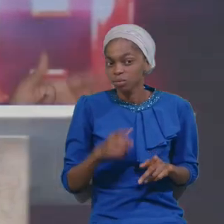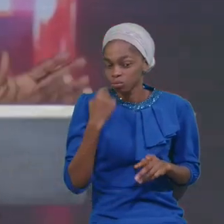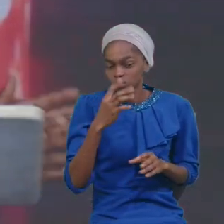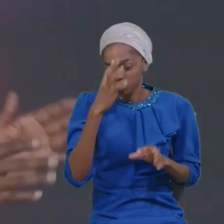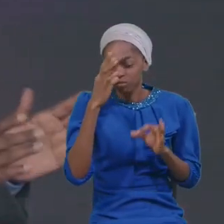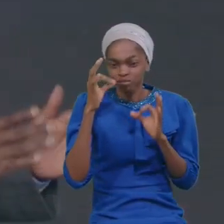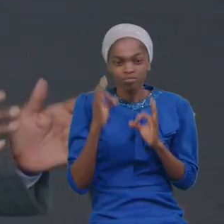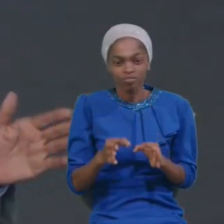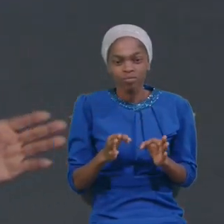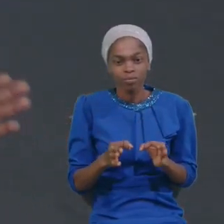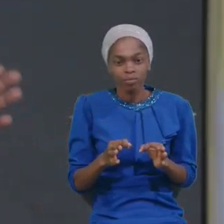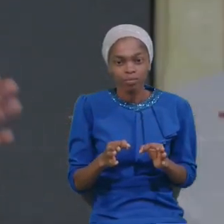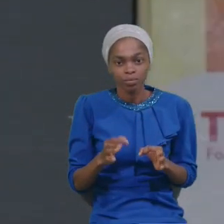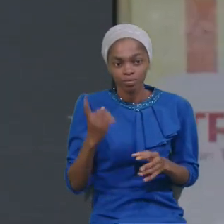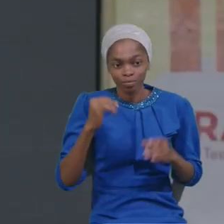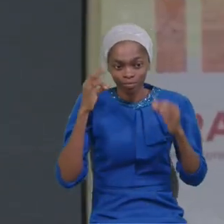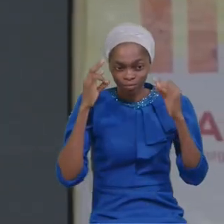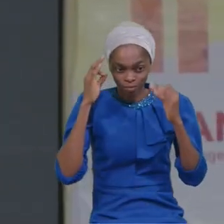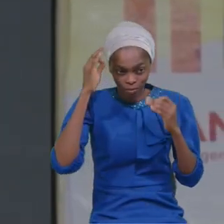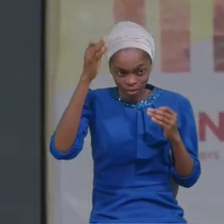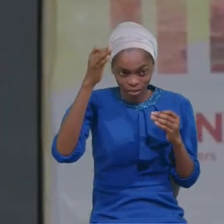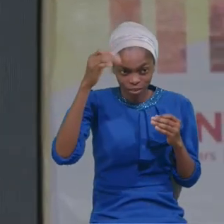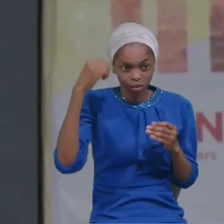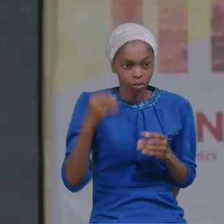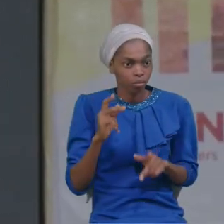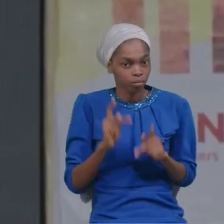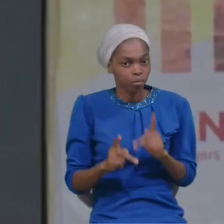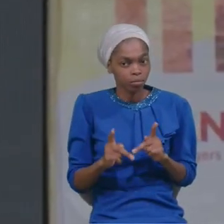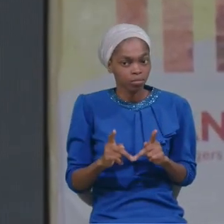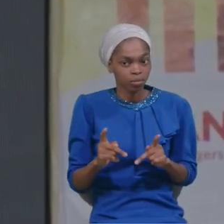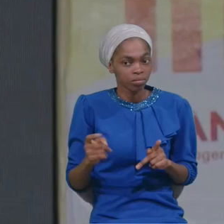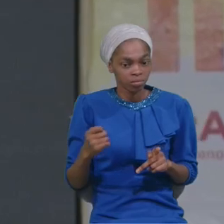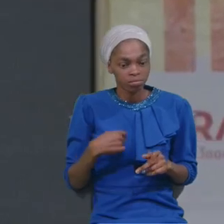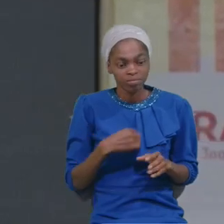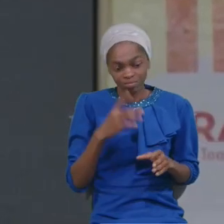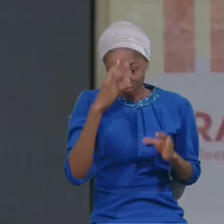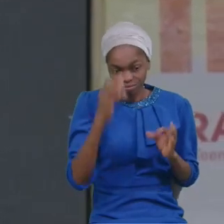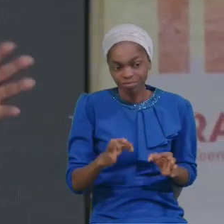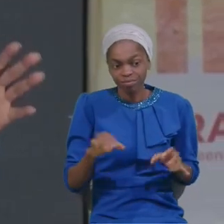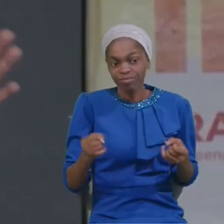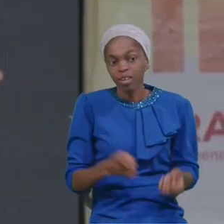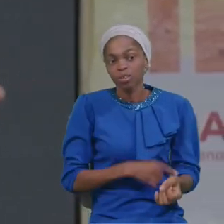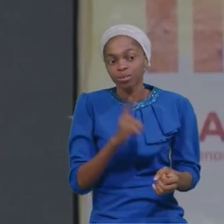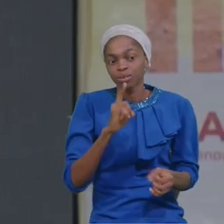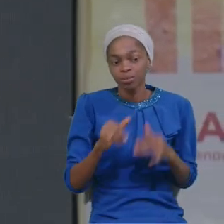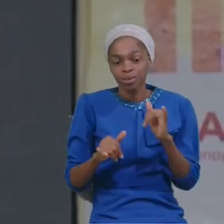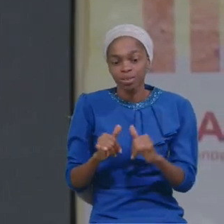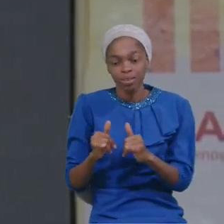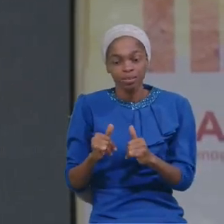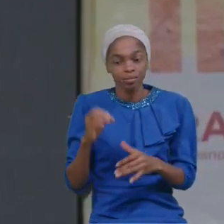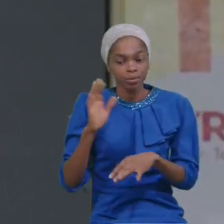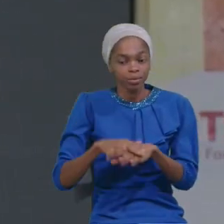long you're going to stay on that seat. I just came here to, that's what they say. They came here just to tell